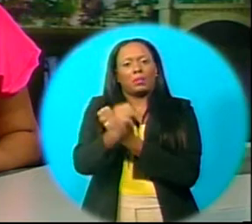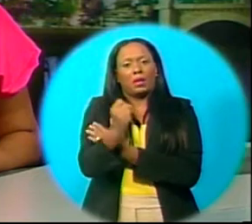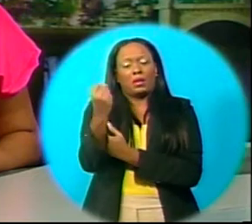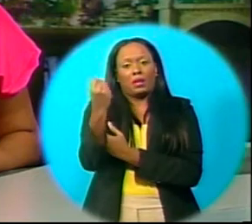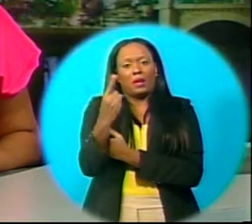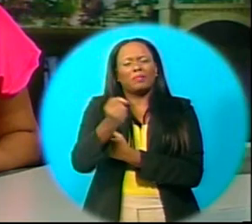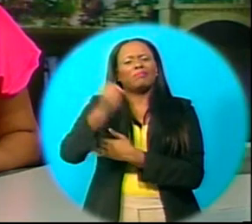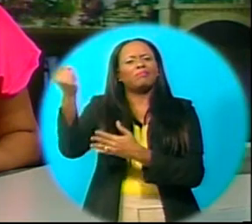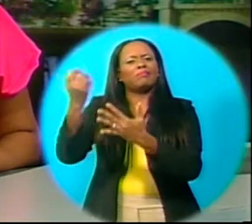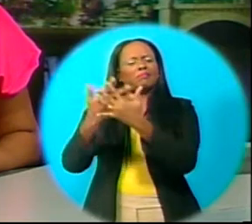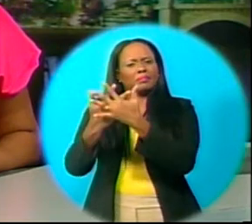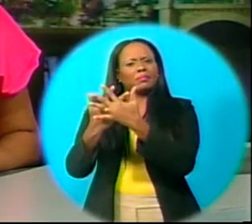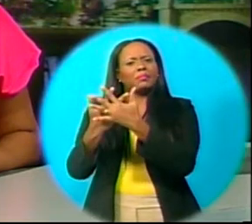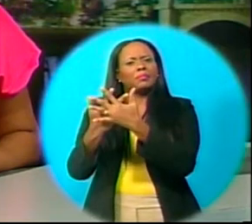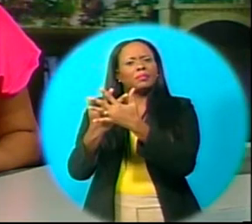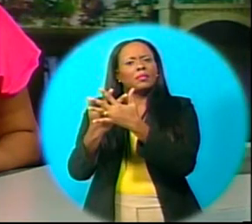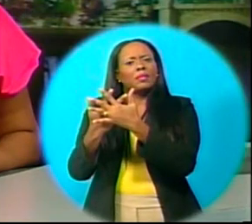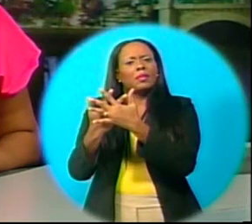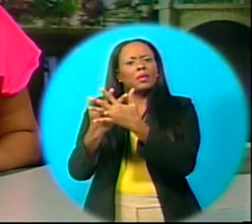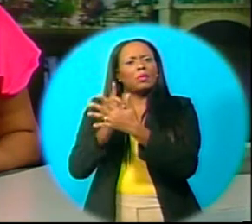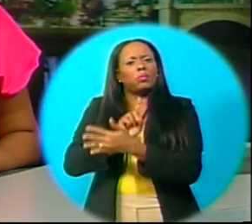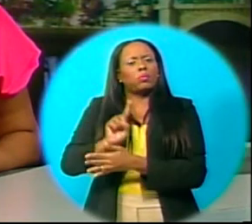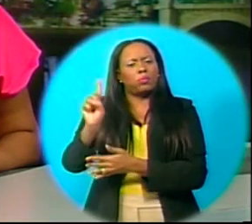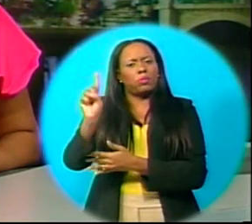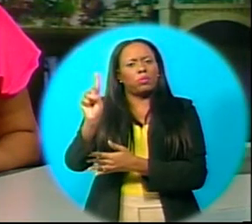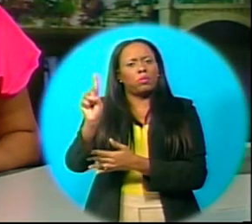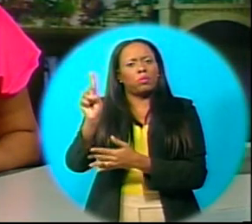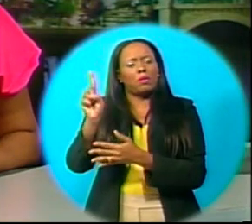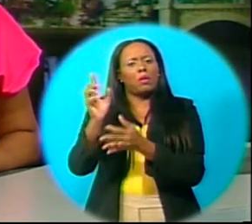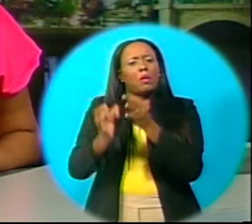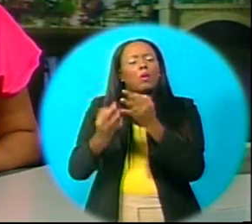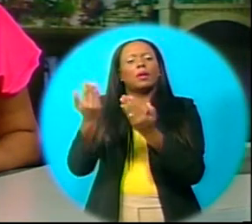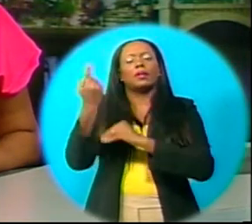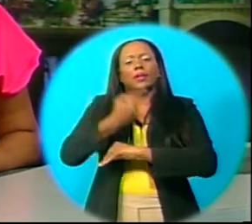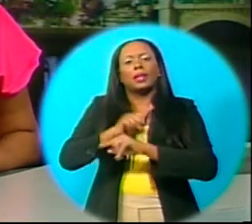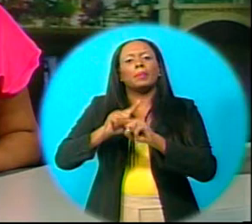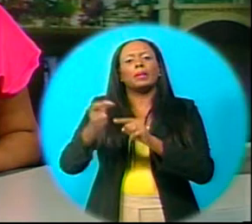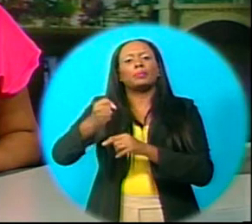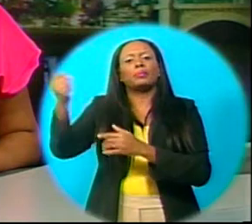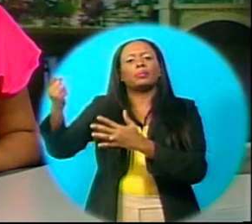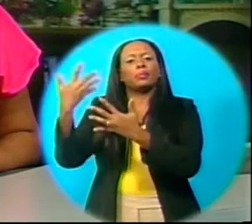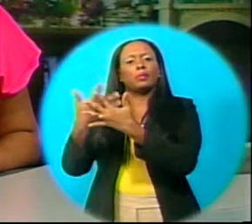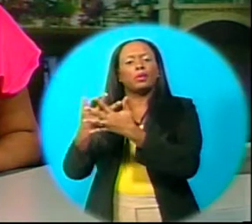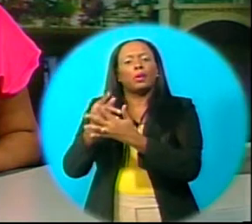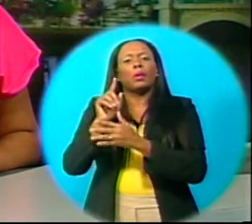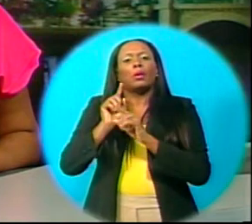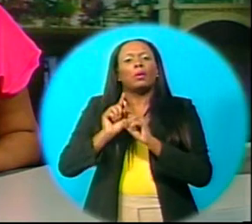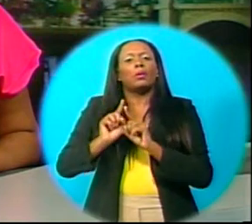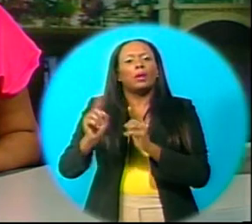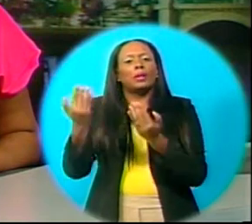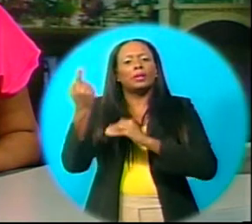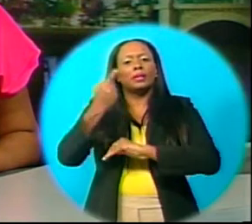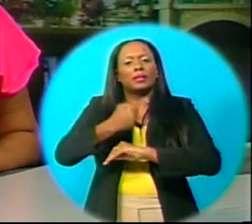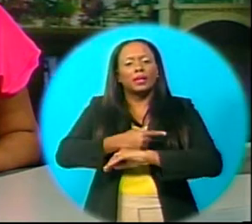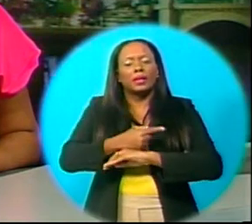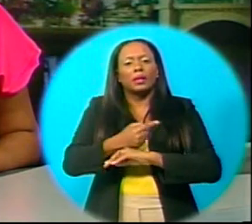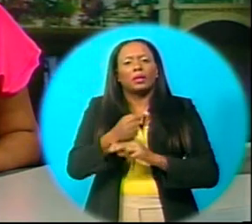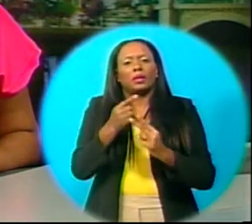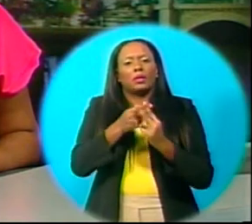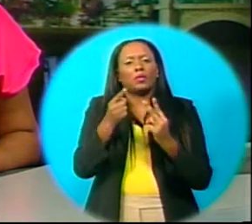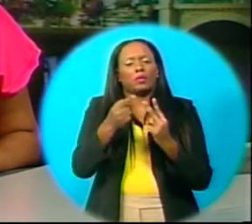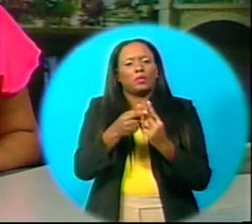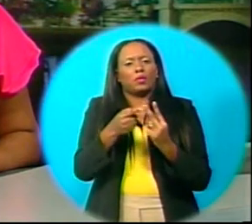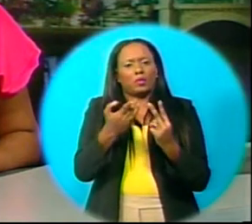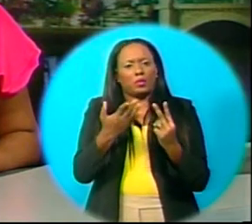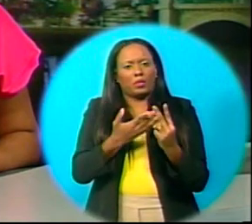was remanded to Dodds Prison after appearing in court in connection with the charge. The young man appeared in the District A Magistrates Court, also charged